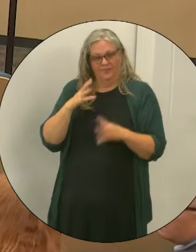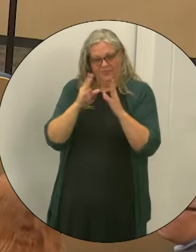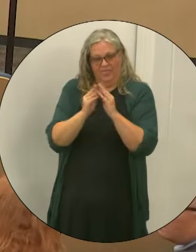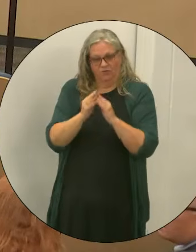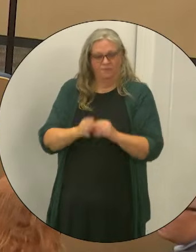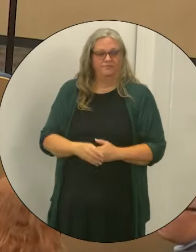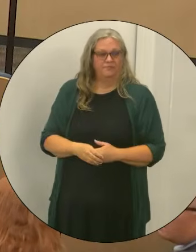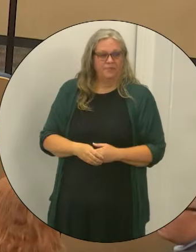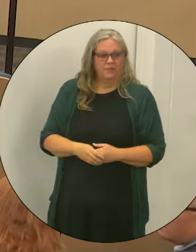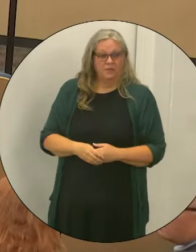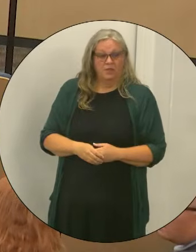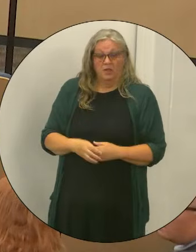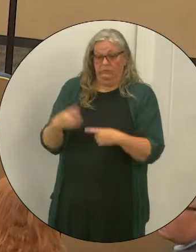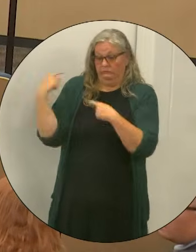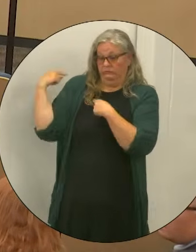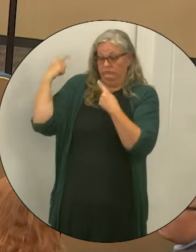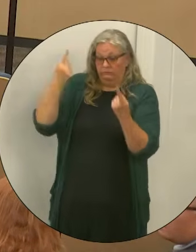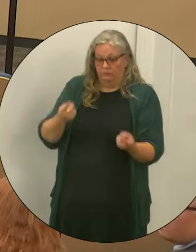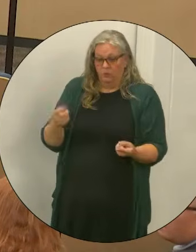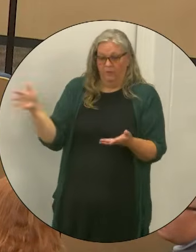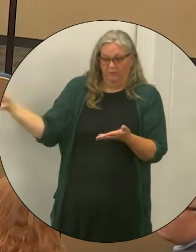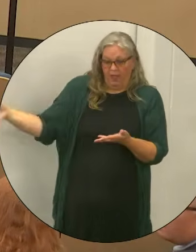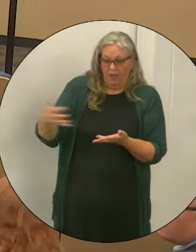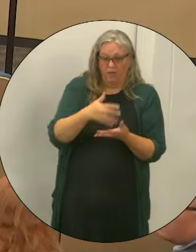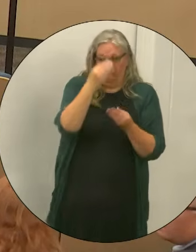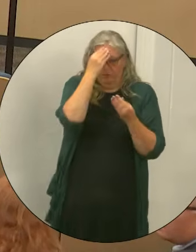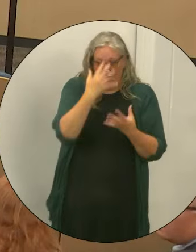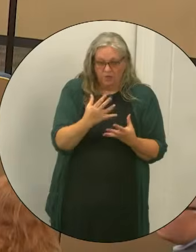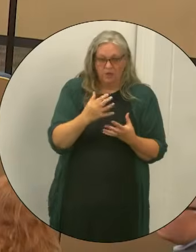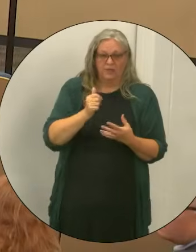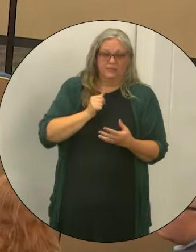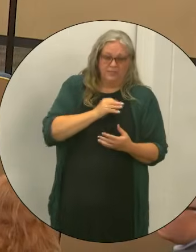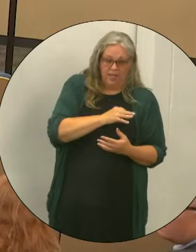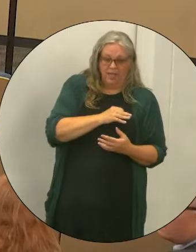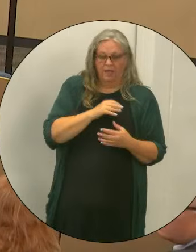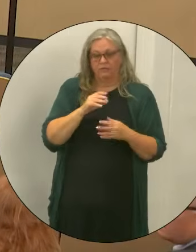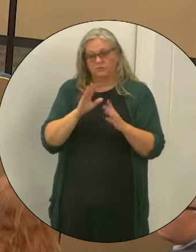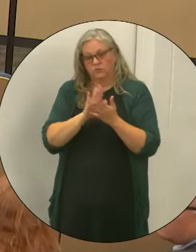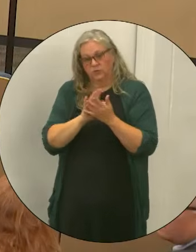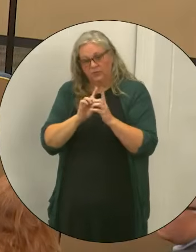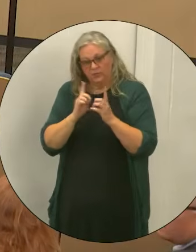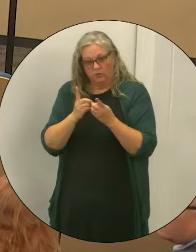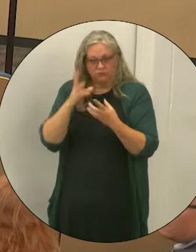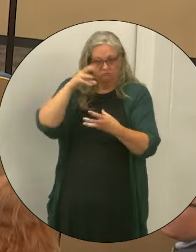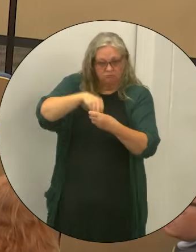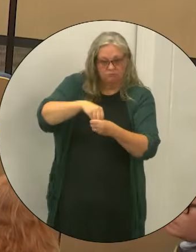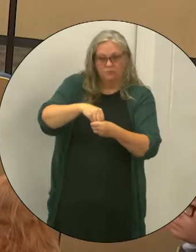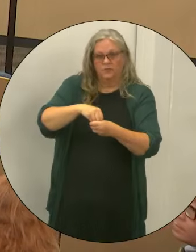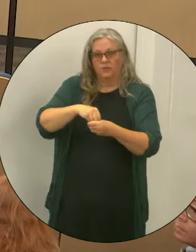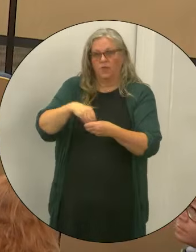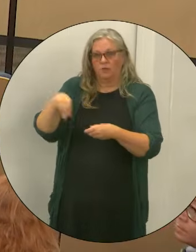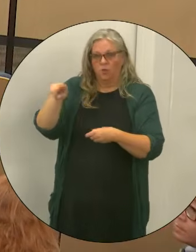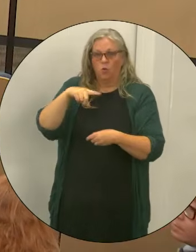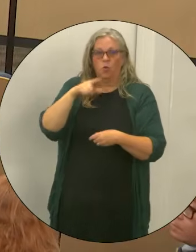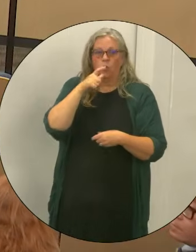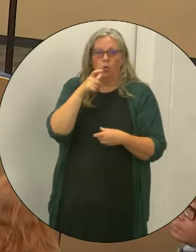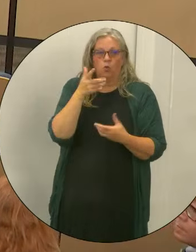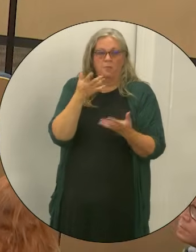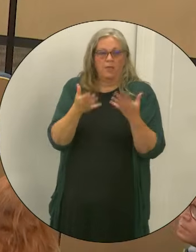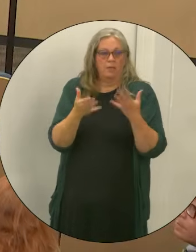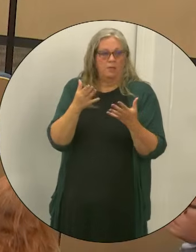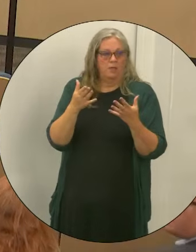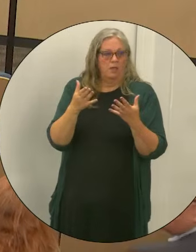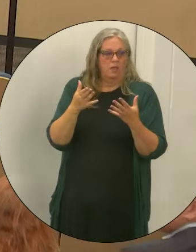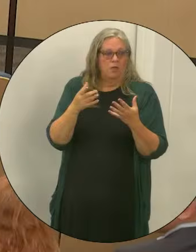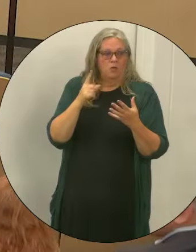the last year, we have gathered feedback from trustees, district staff, community partners, and legislative stakeholders regarding issues that may warrant